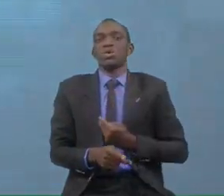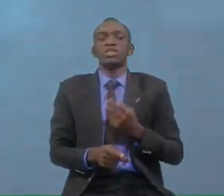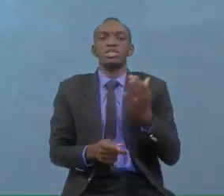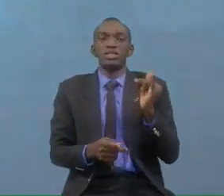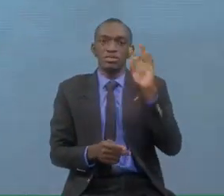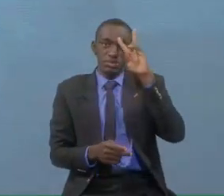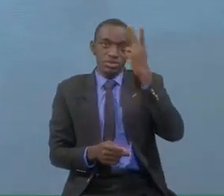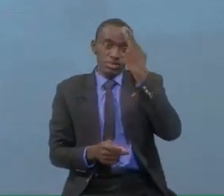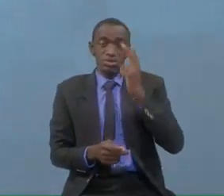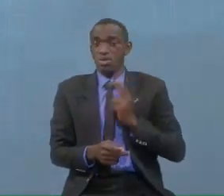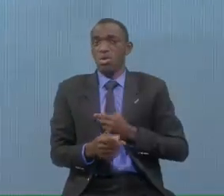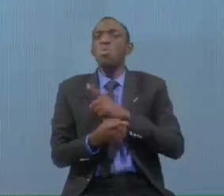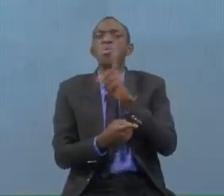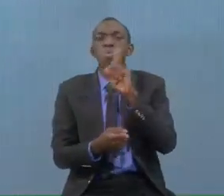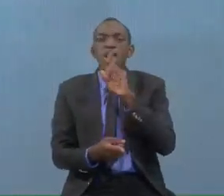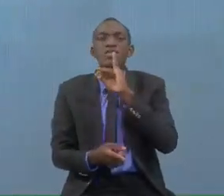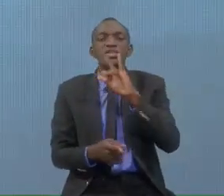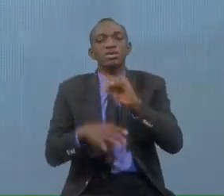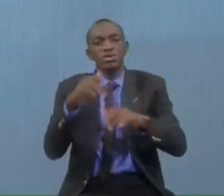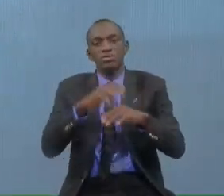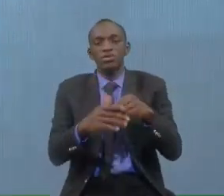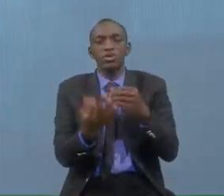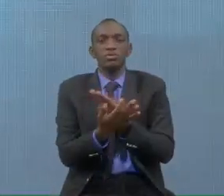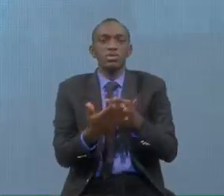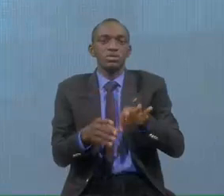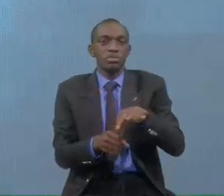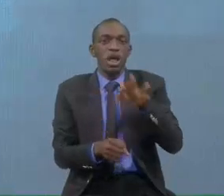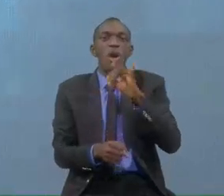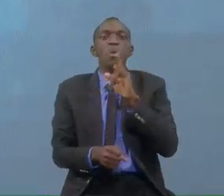the Spirit and where is the dynamite that blows